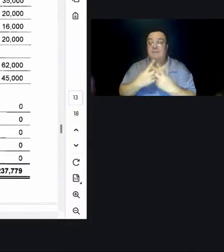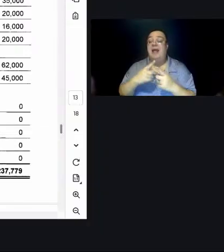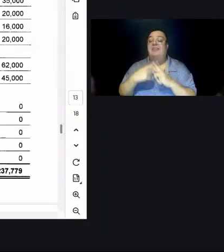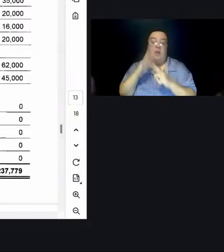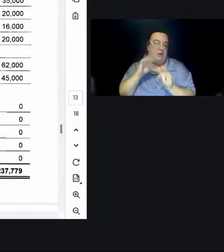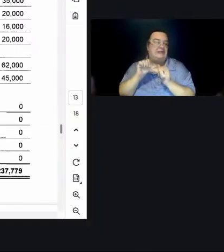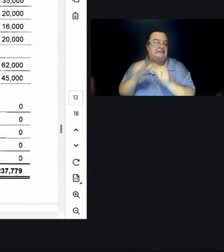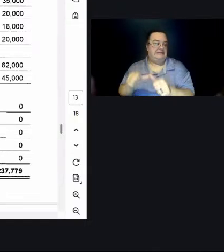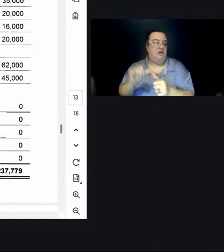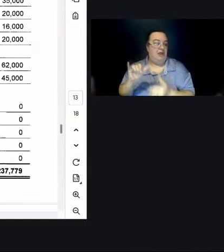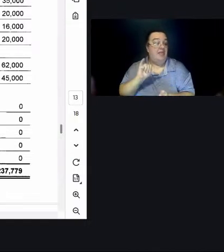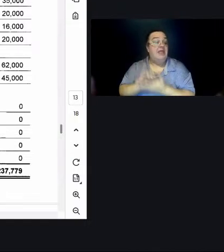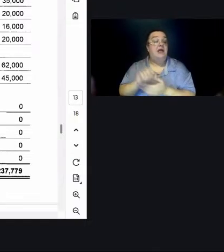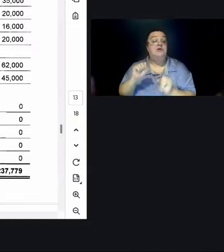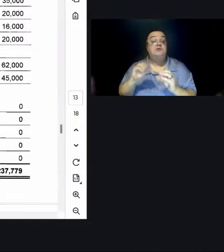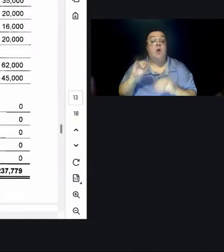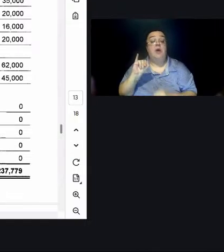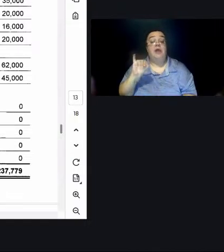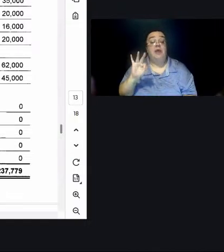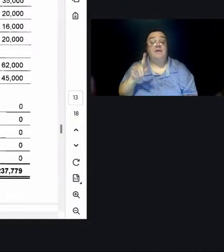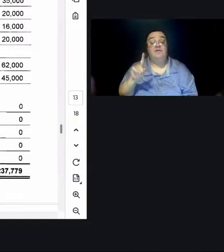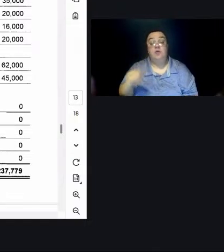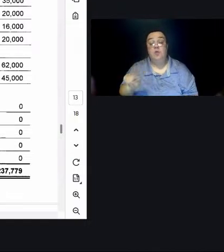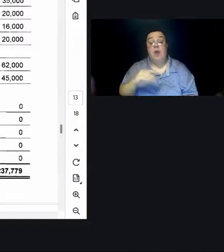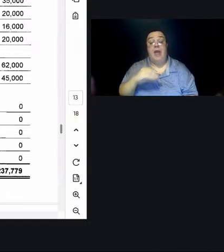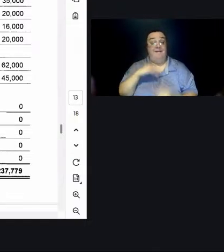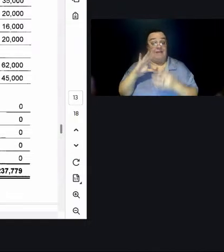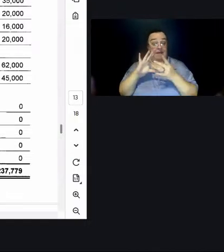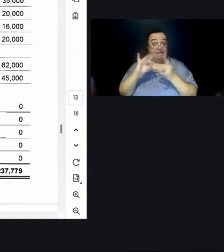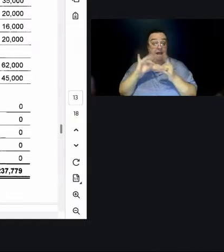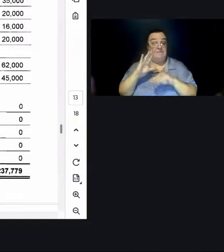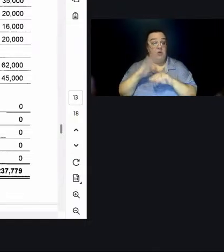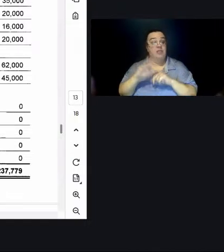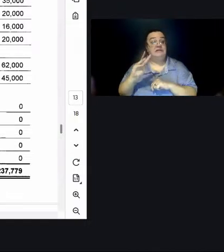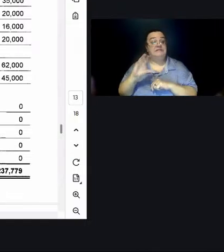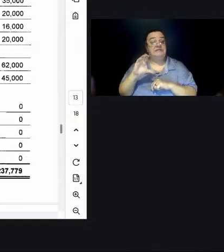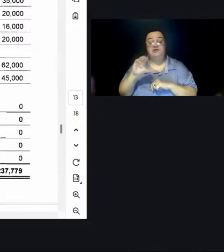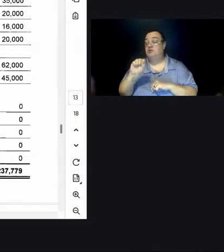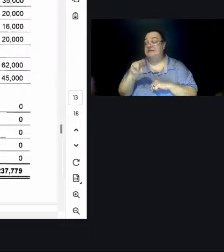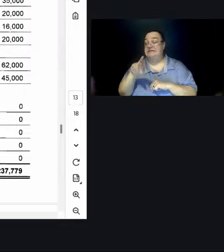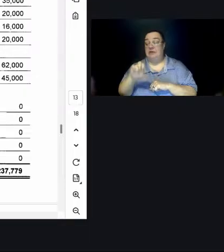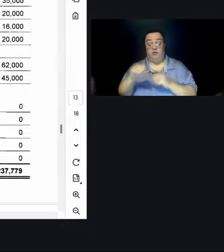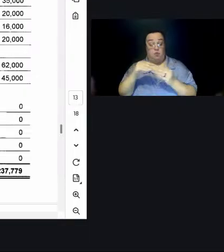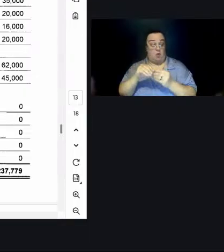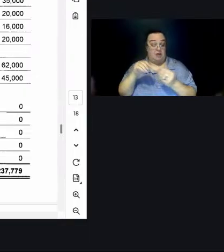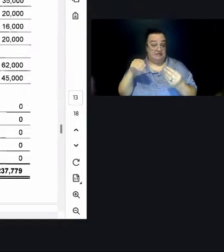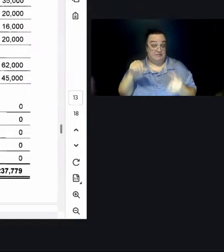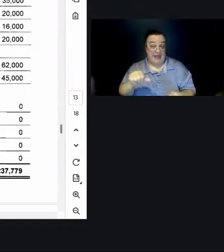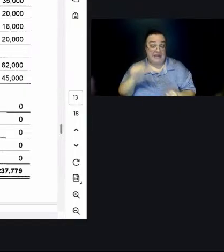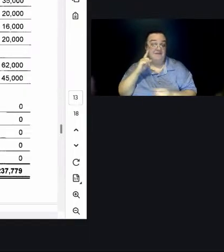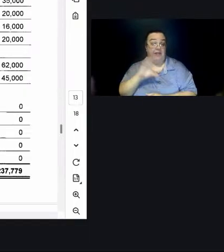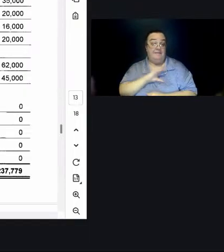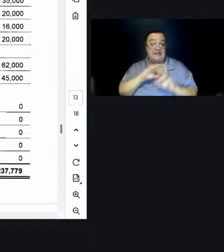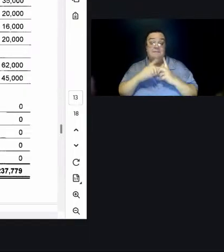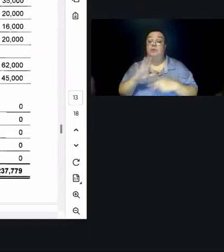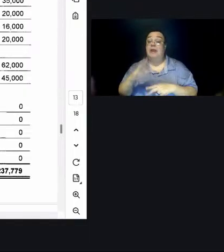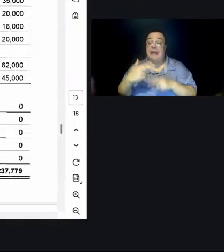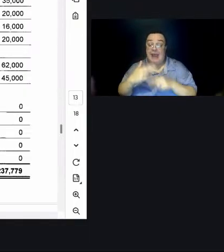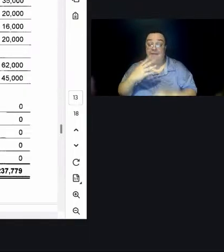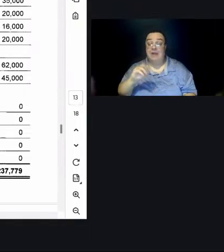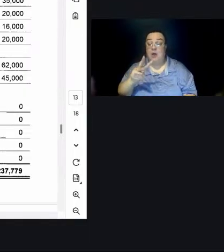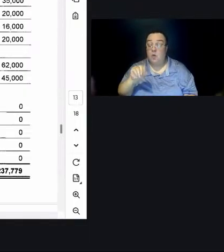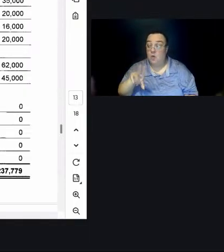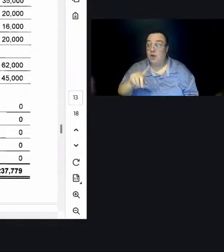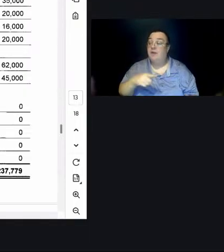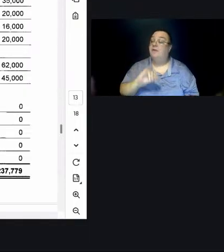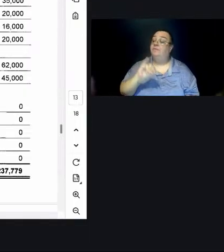way. So if you have comments on the 600 series spending, your name, your ward.